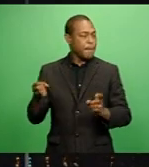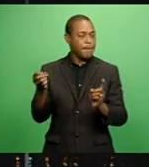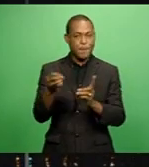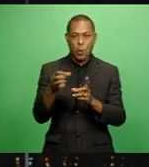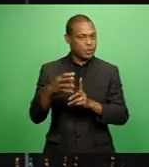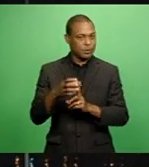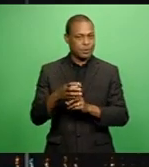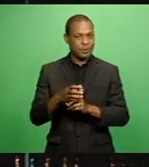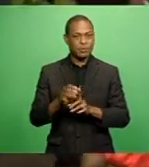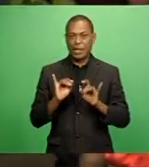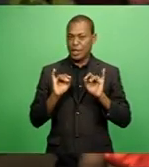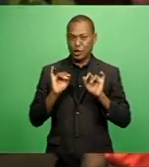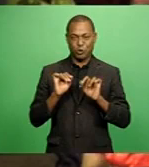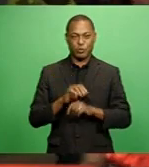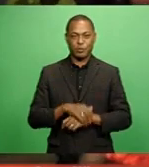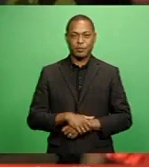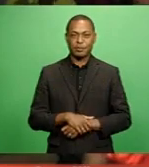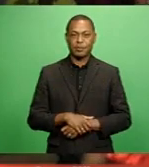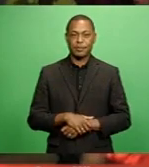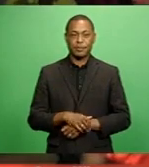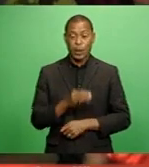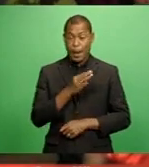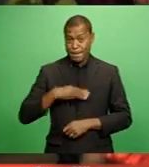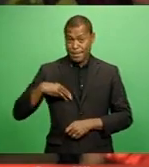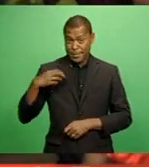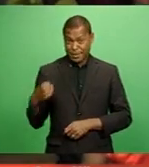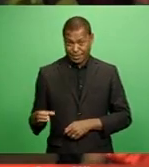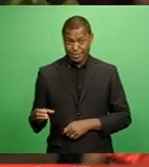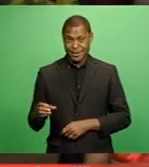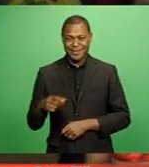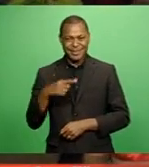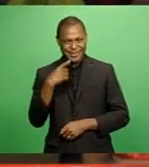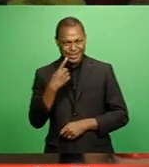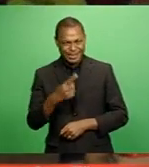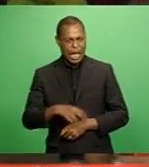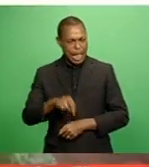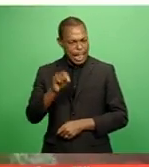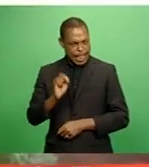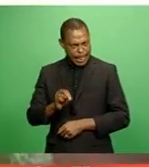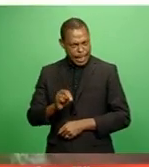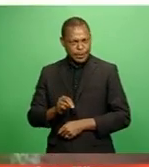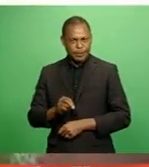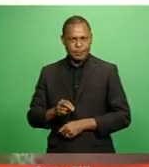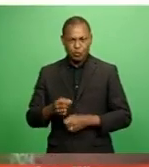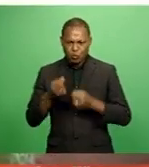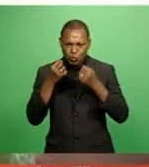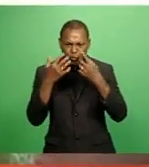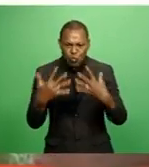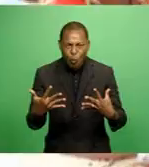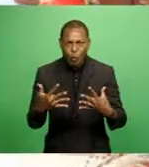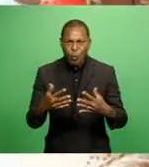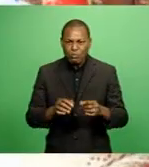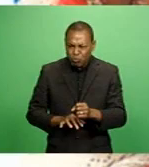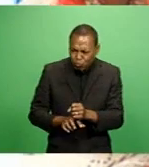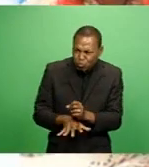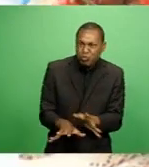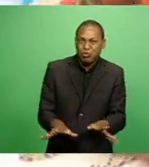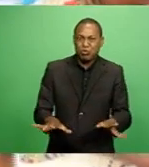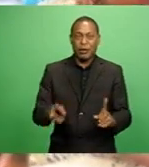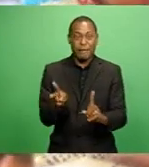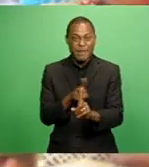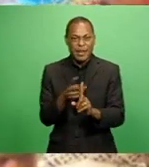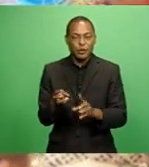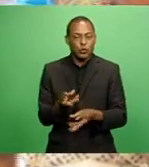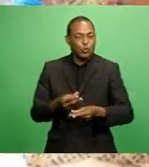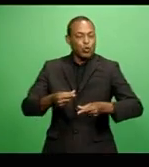the issue. Minister Mereseni Wuniwanga says the need to expose the roots of violence is important in solving the